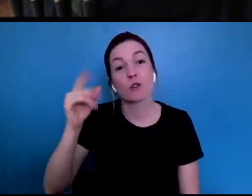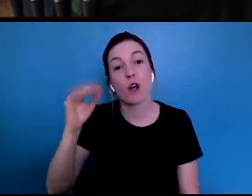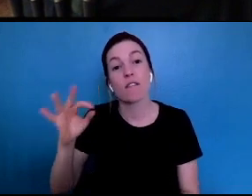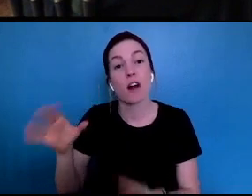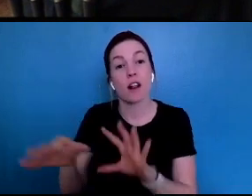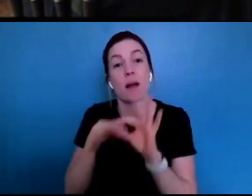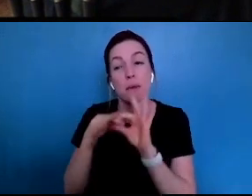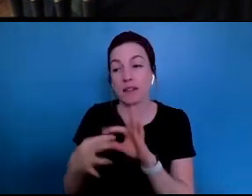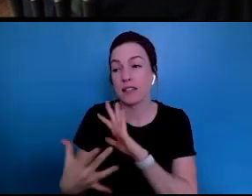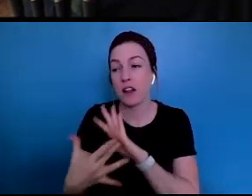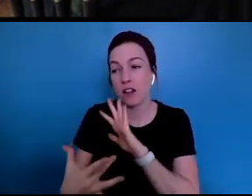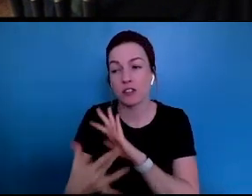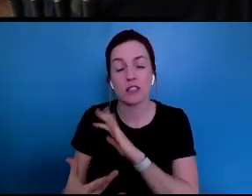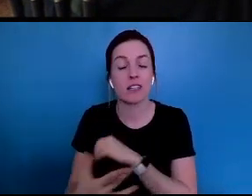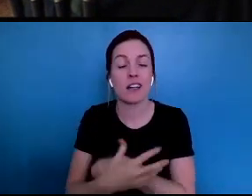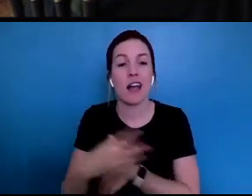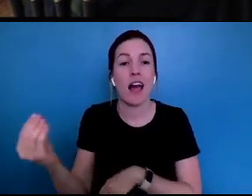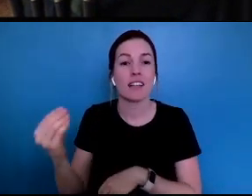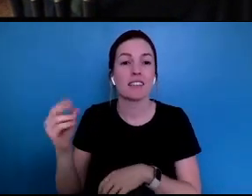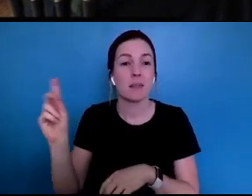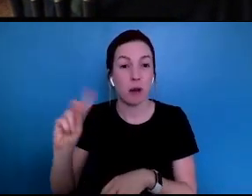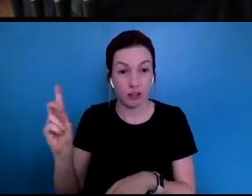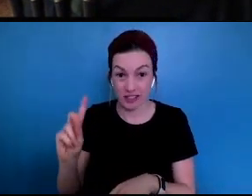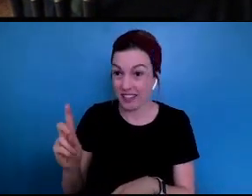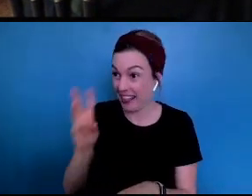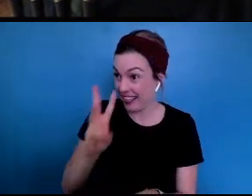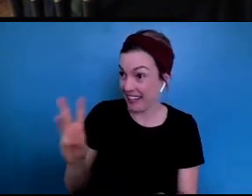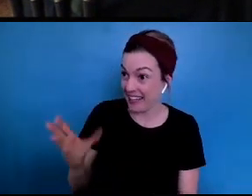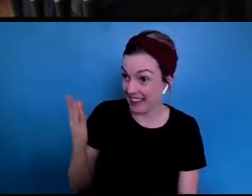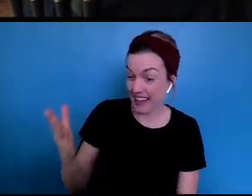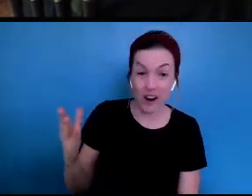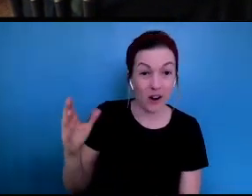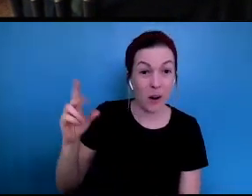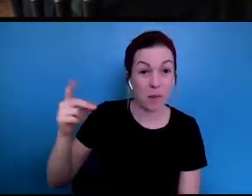and Democracy. Link there, yes,